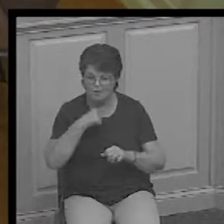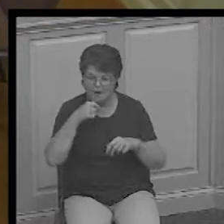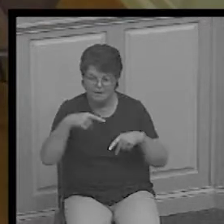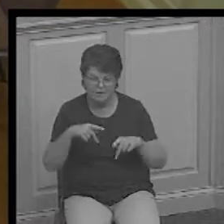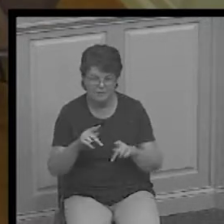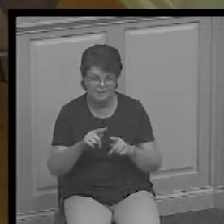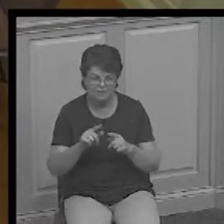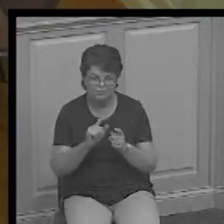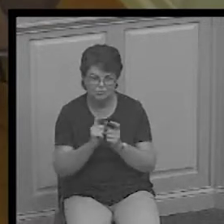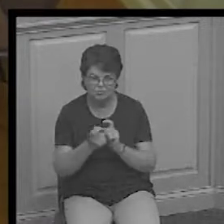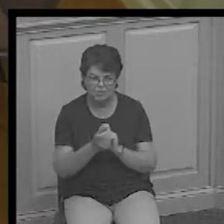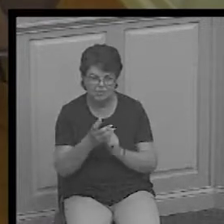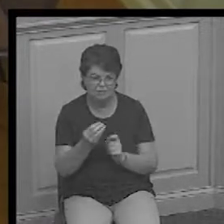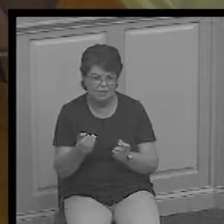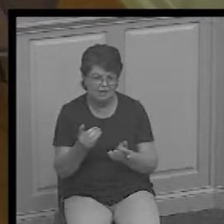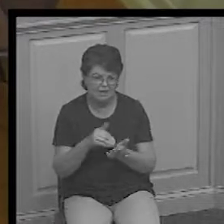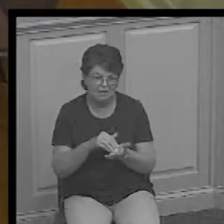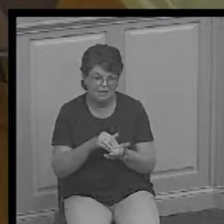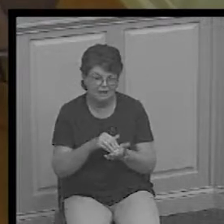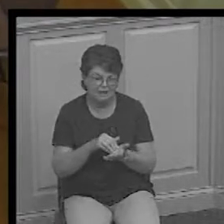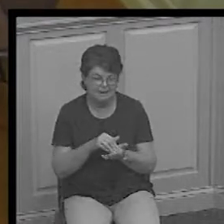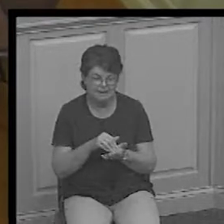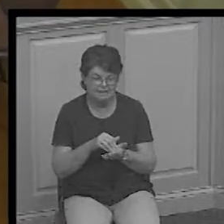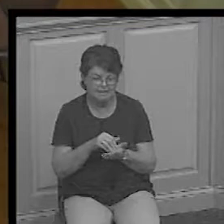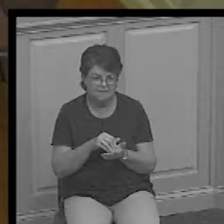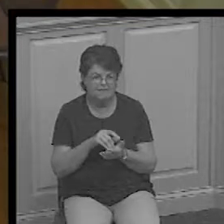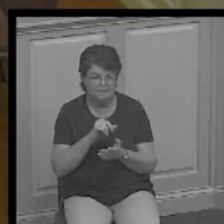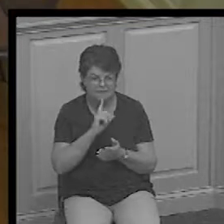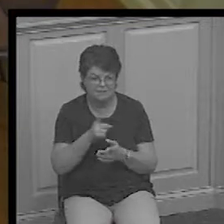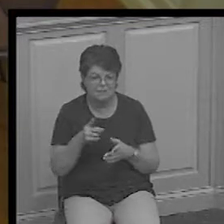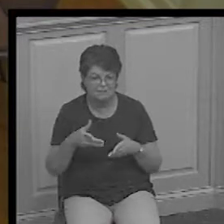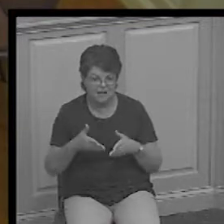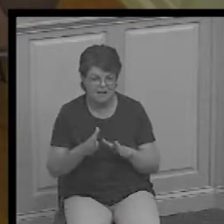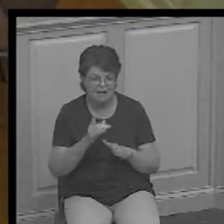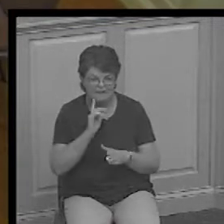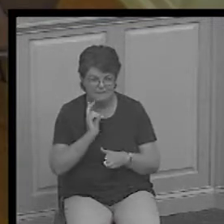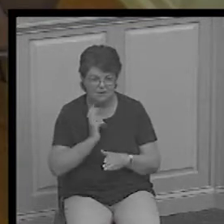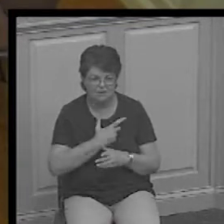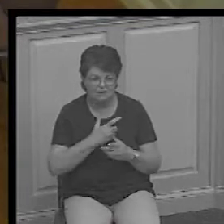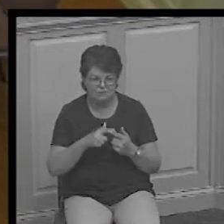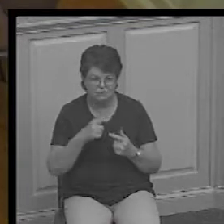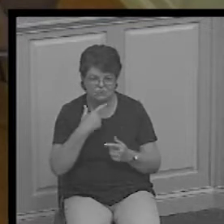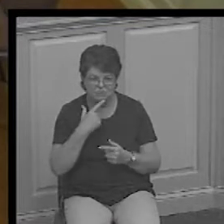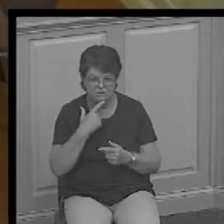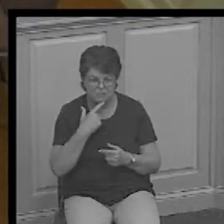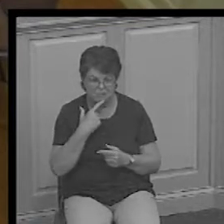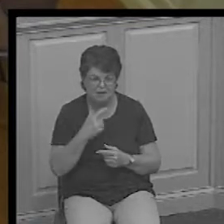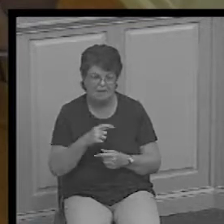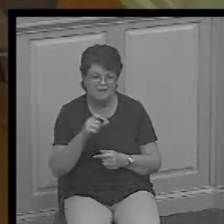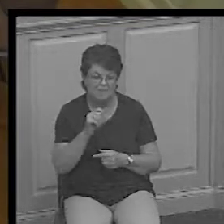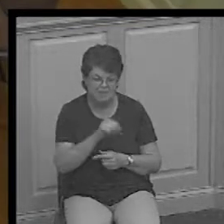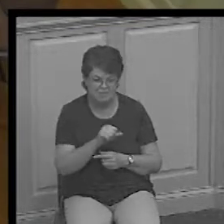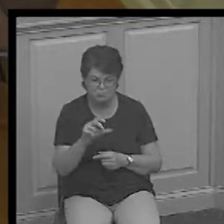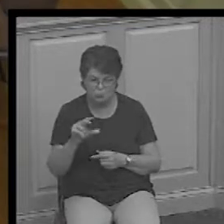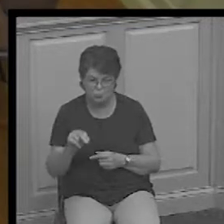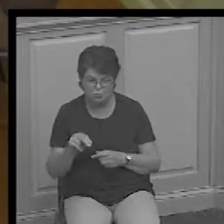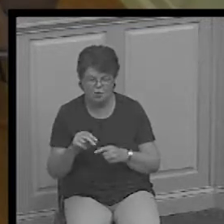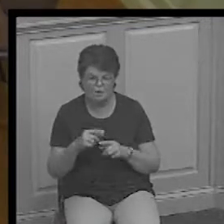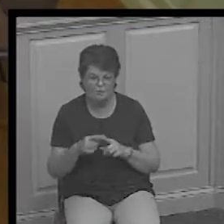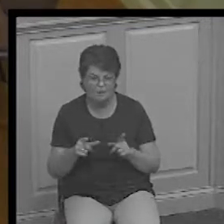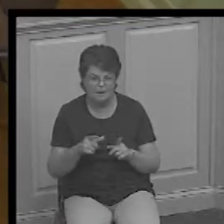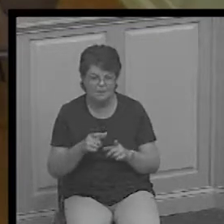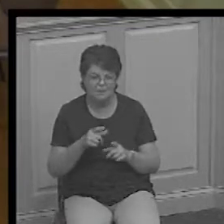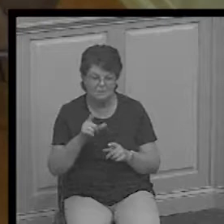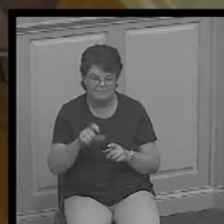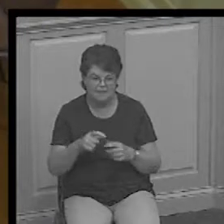change it. And again, it does allow for us to say yay or nay, but there better be an argument